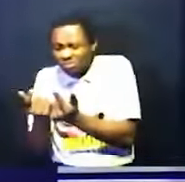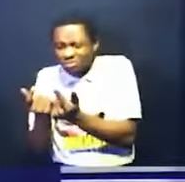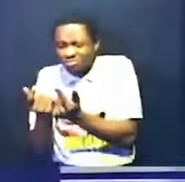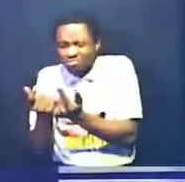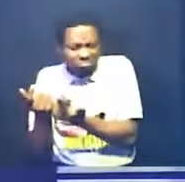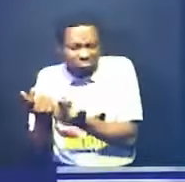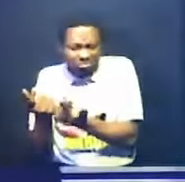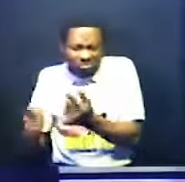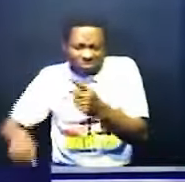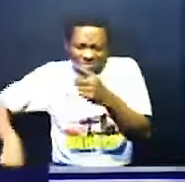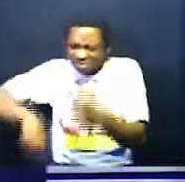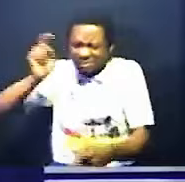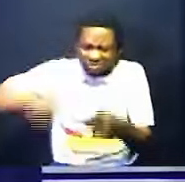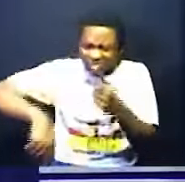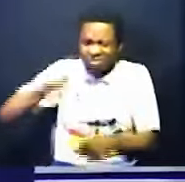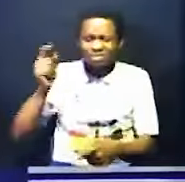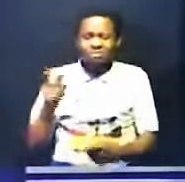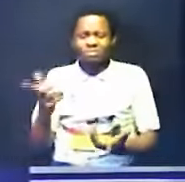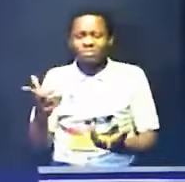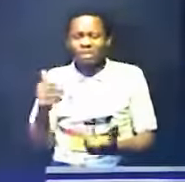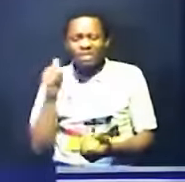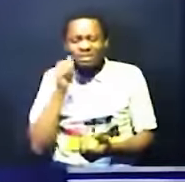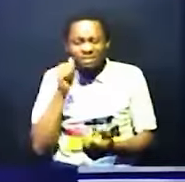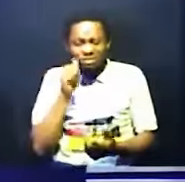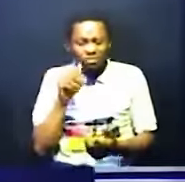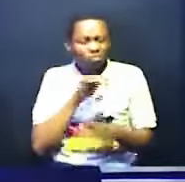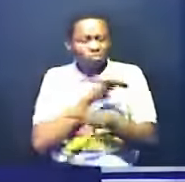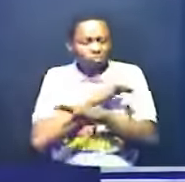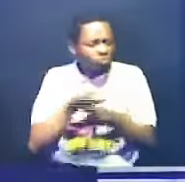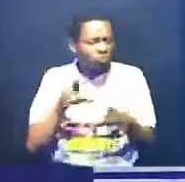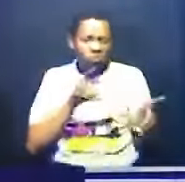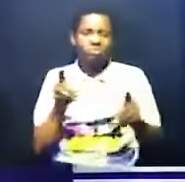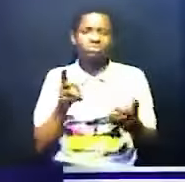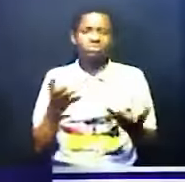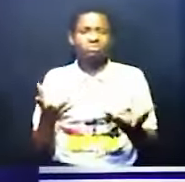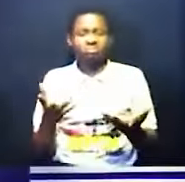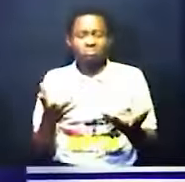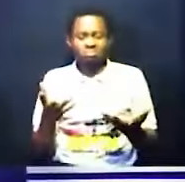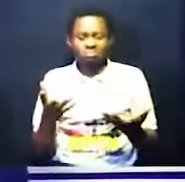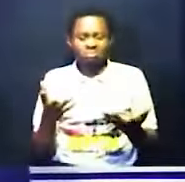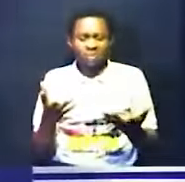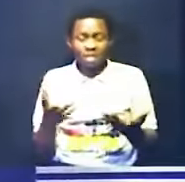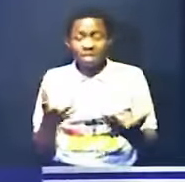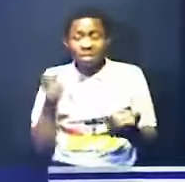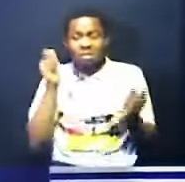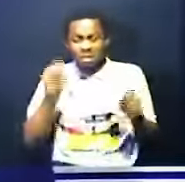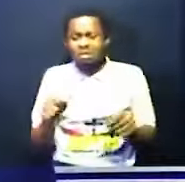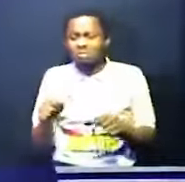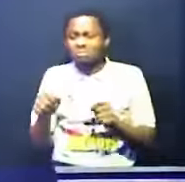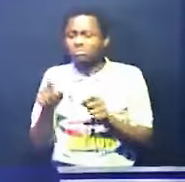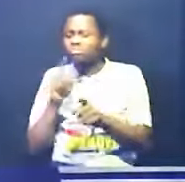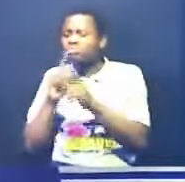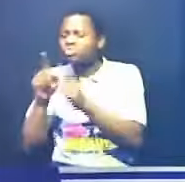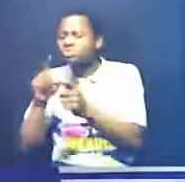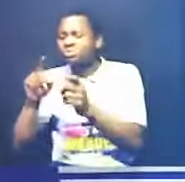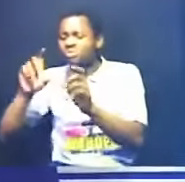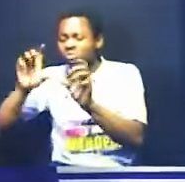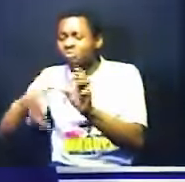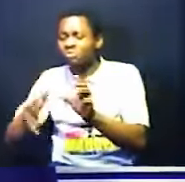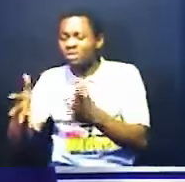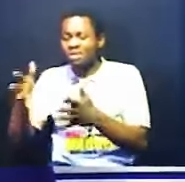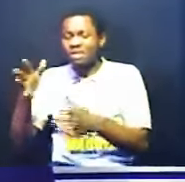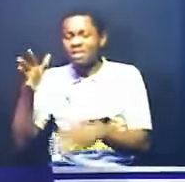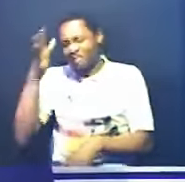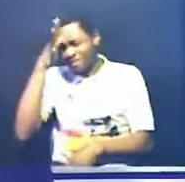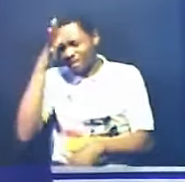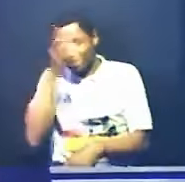that, "Don't do this to me. You see, what do you want to do now? You can talk to the old man. Maybe he will give me to you